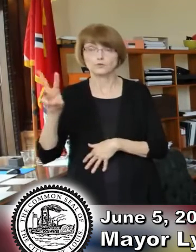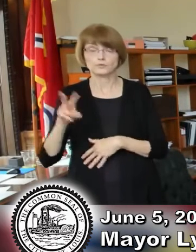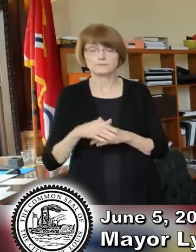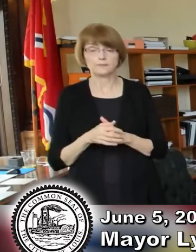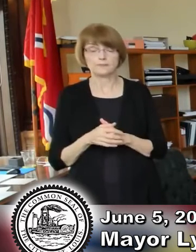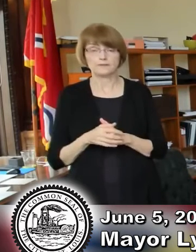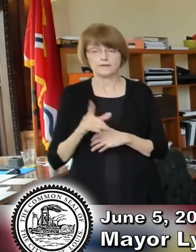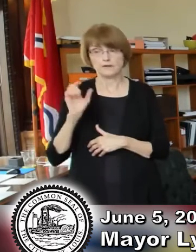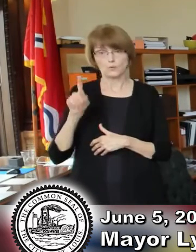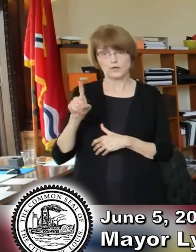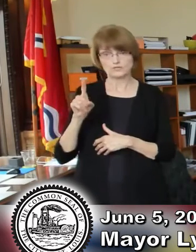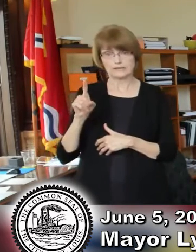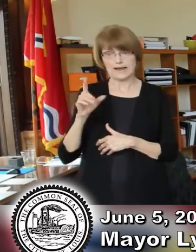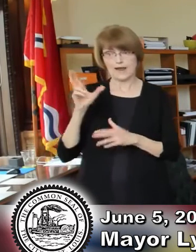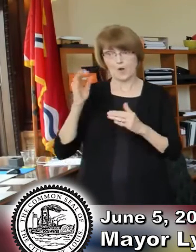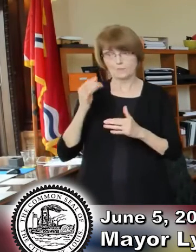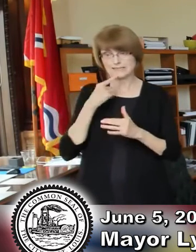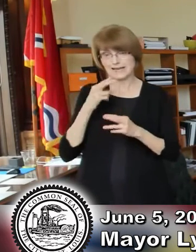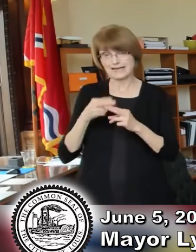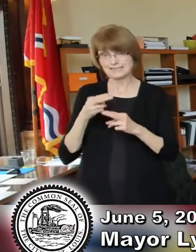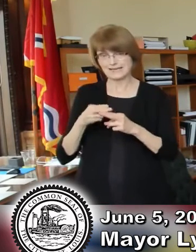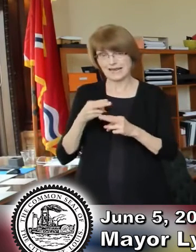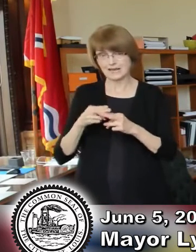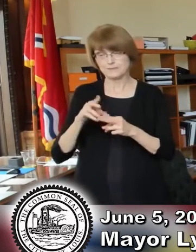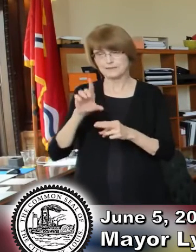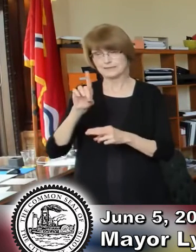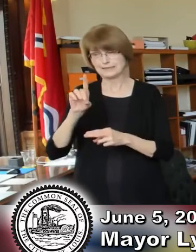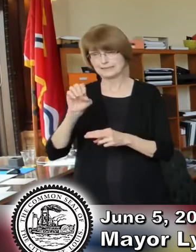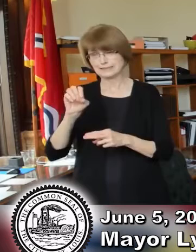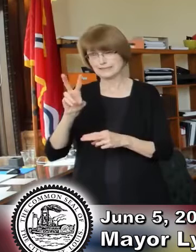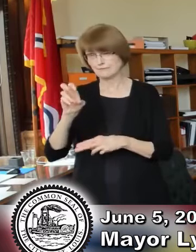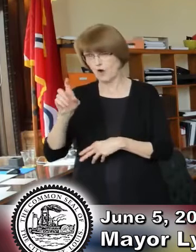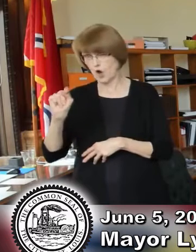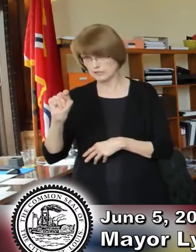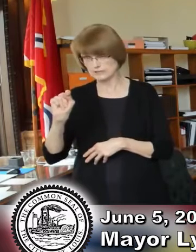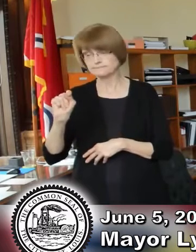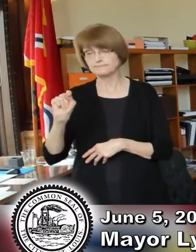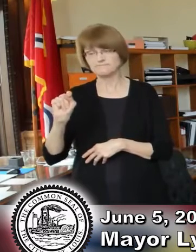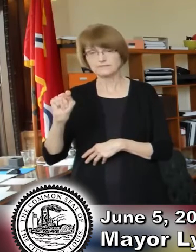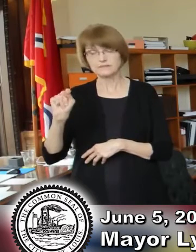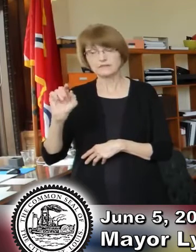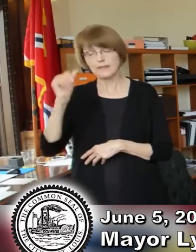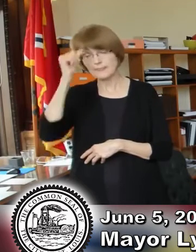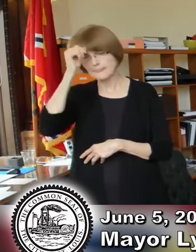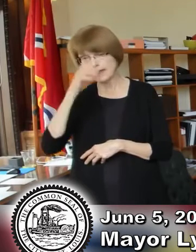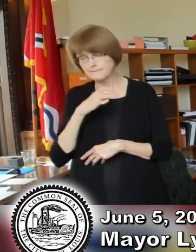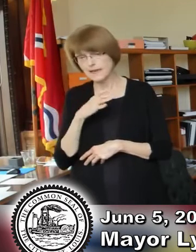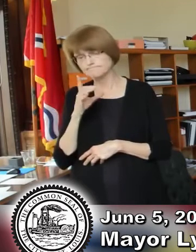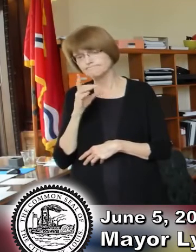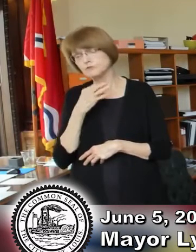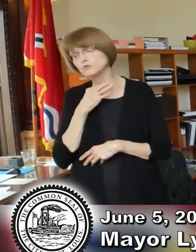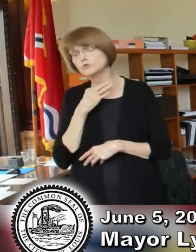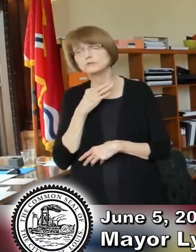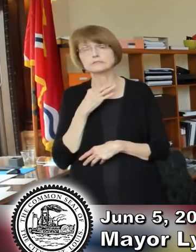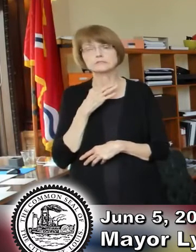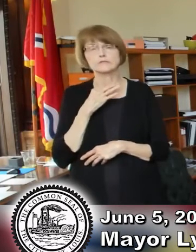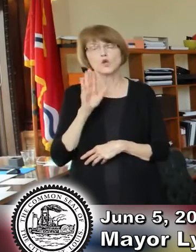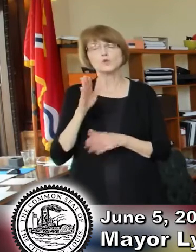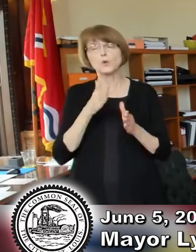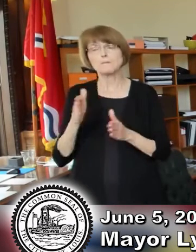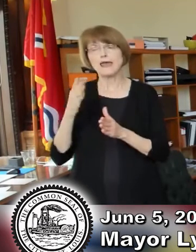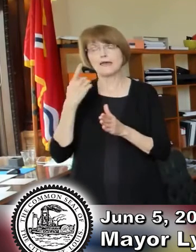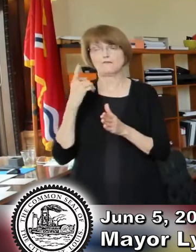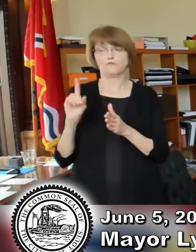and I hope I'm getting his name correctly, DeVault, I believe, would like to know, what do you think needs to be done, or what's your plan